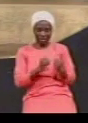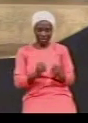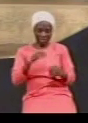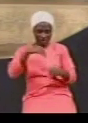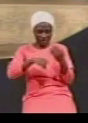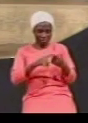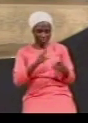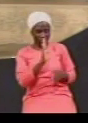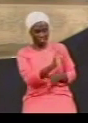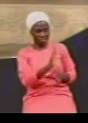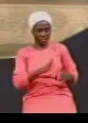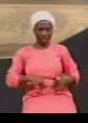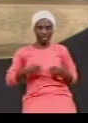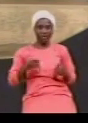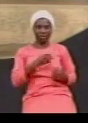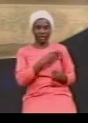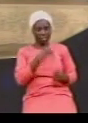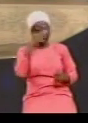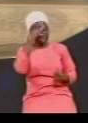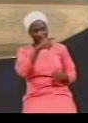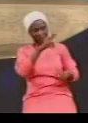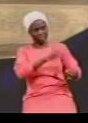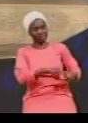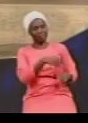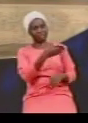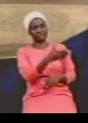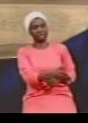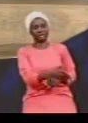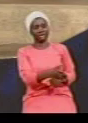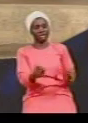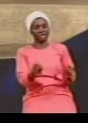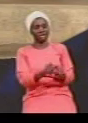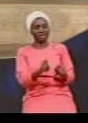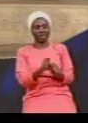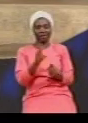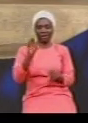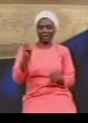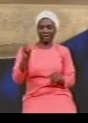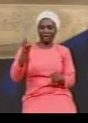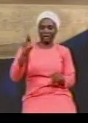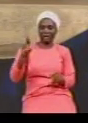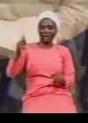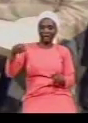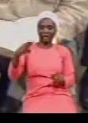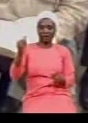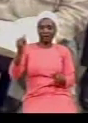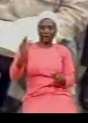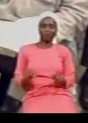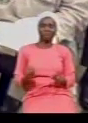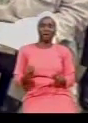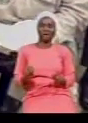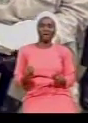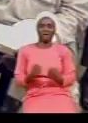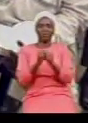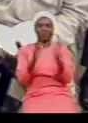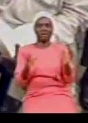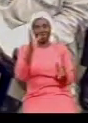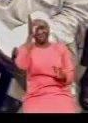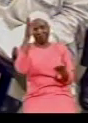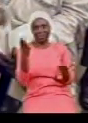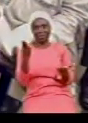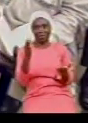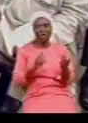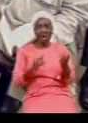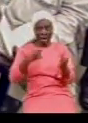his life, and he's sitting down there like an orphan. I am not an orphan. I have a Father in